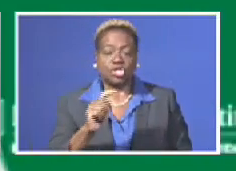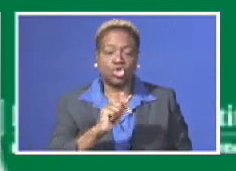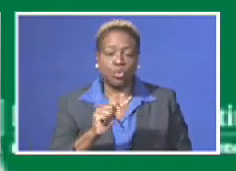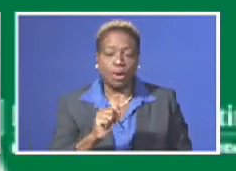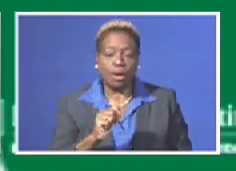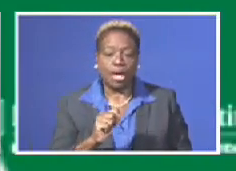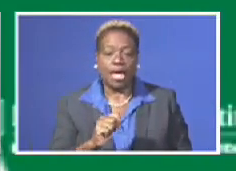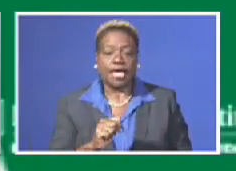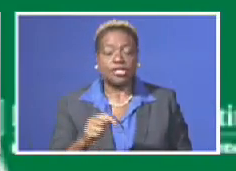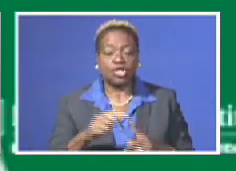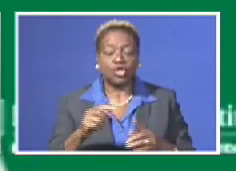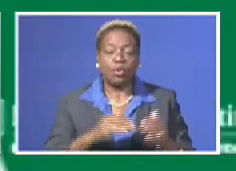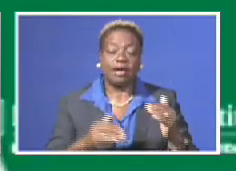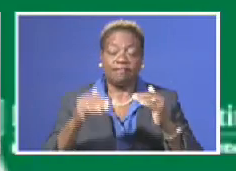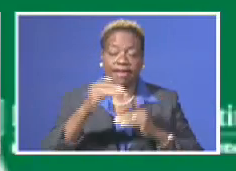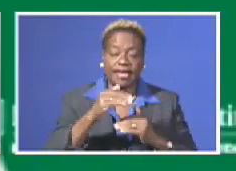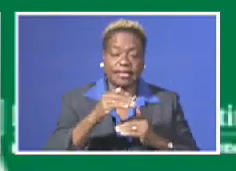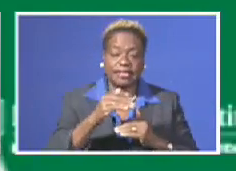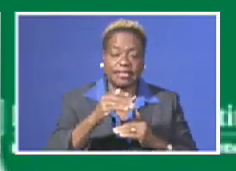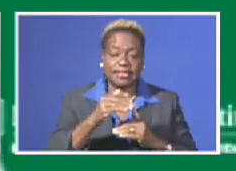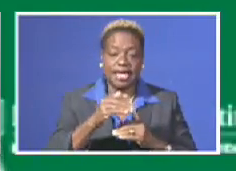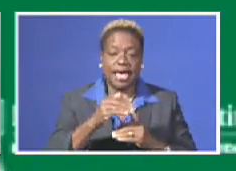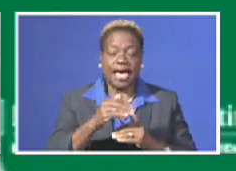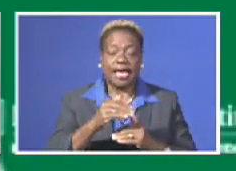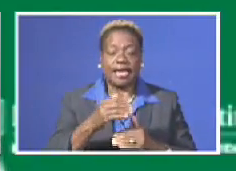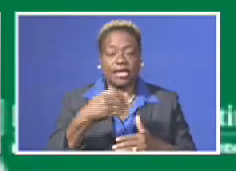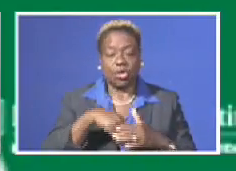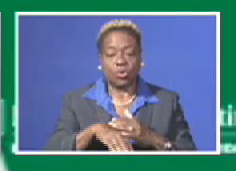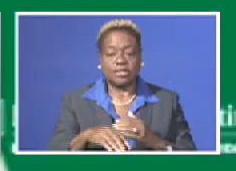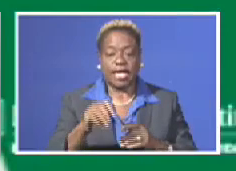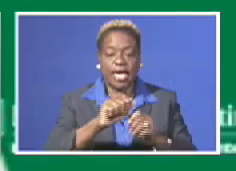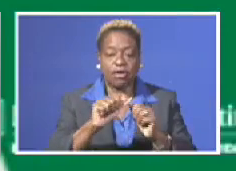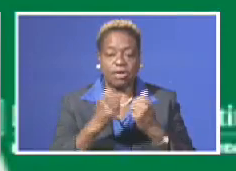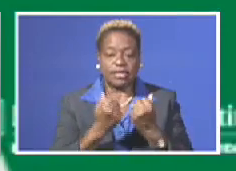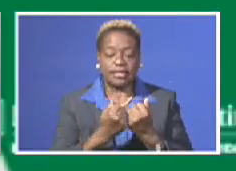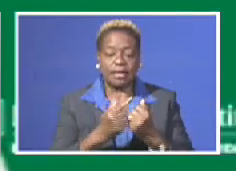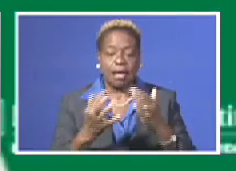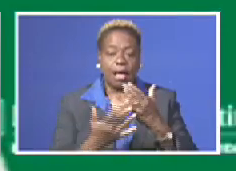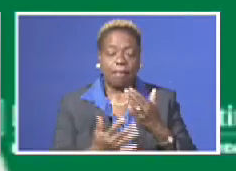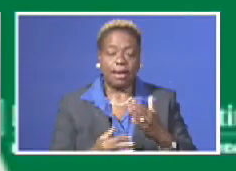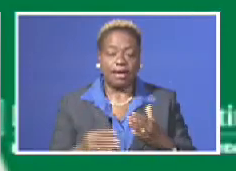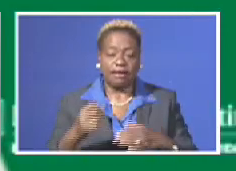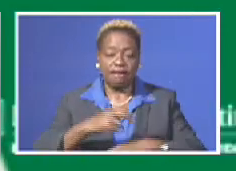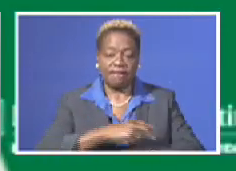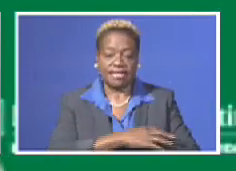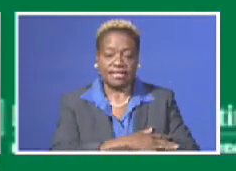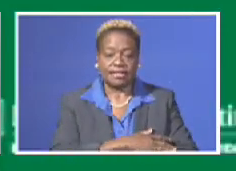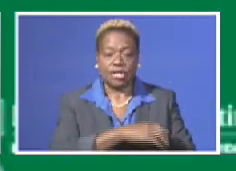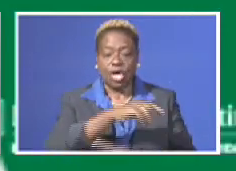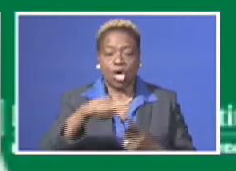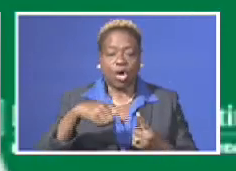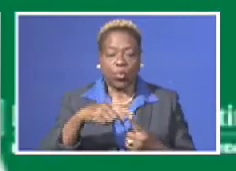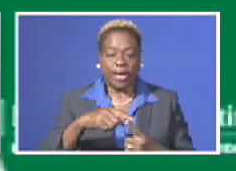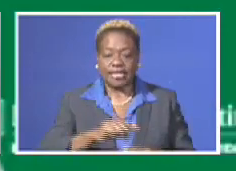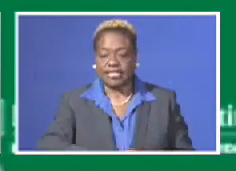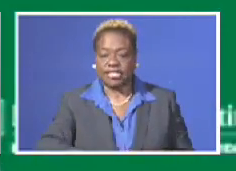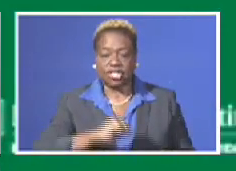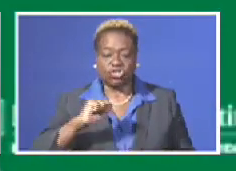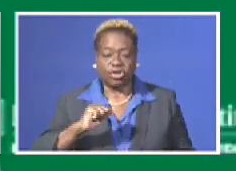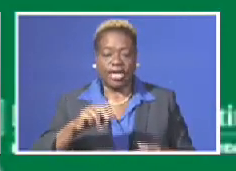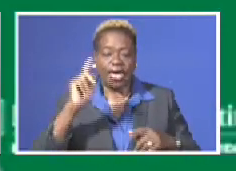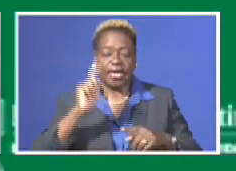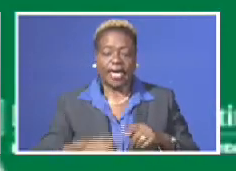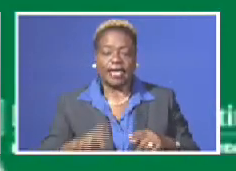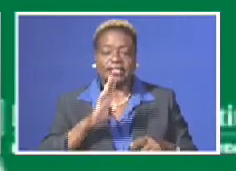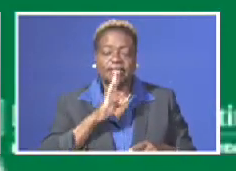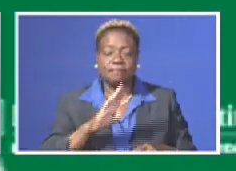and too extensive and involves other areas like blood vessels nearby. And so when surgery cannot be done, the alternatives are